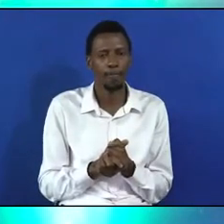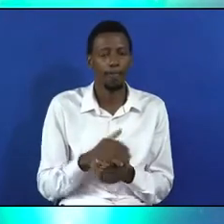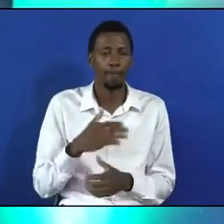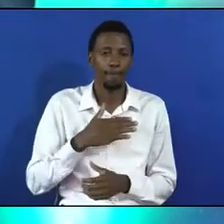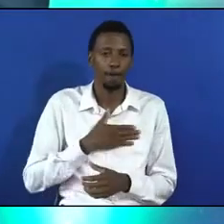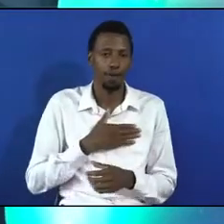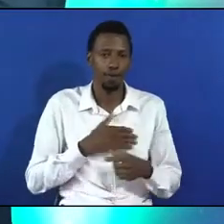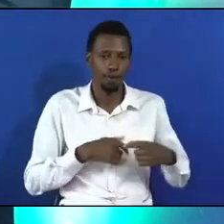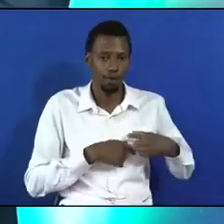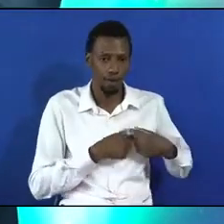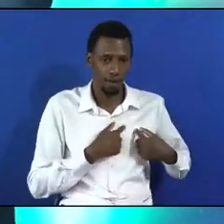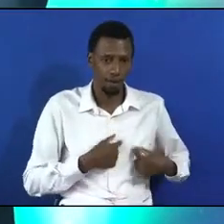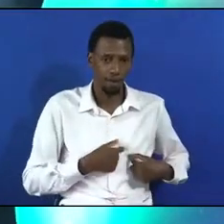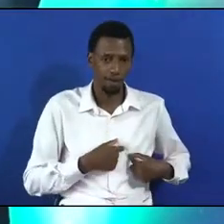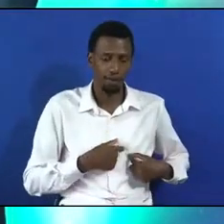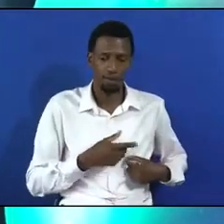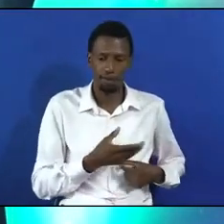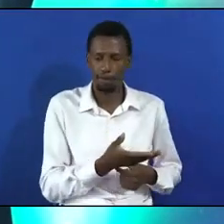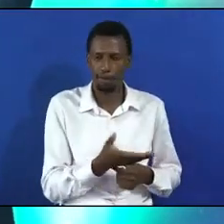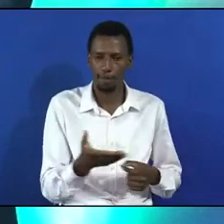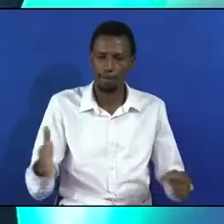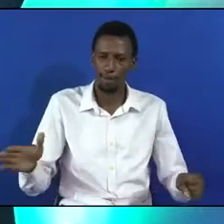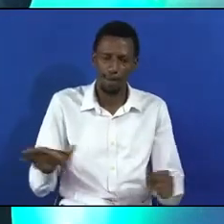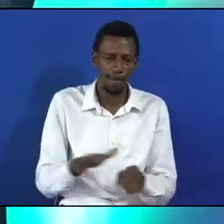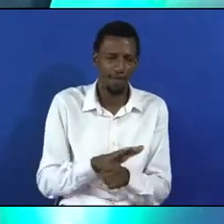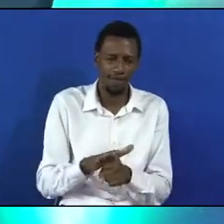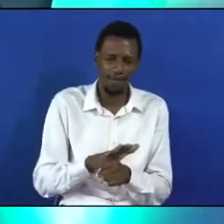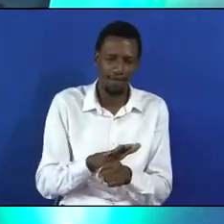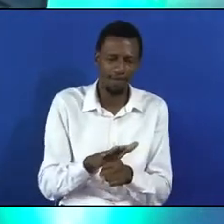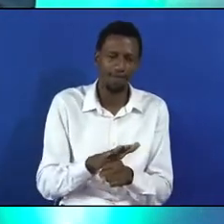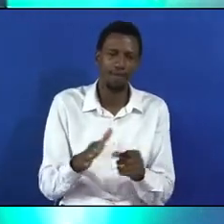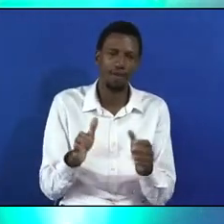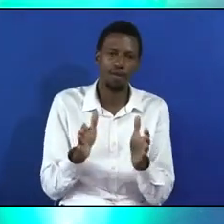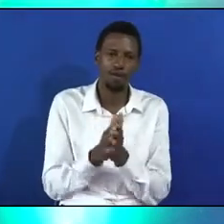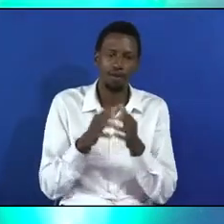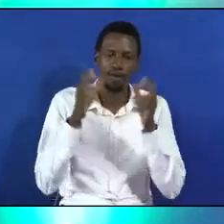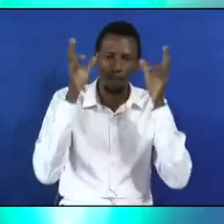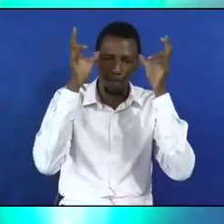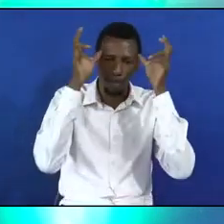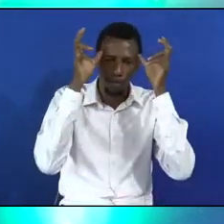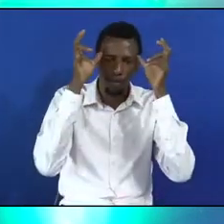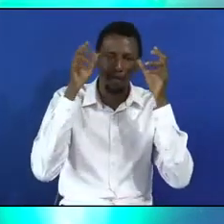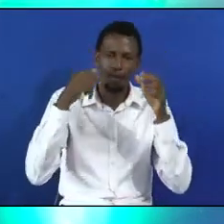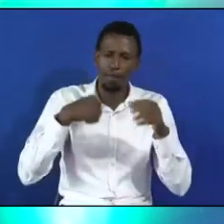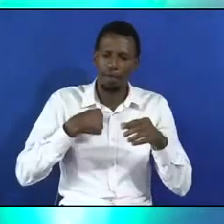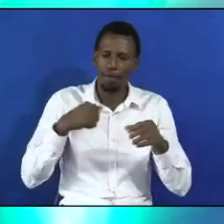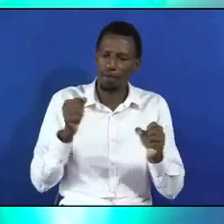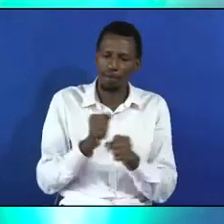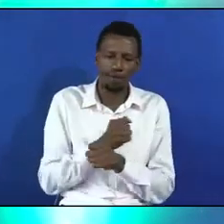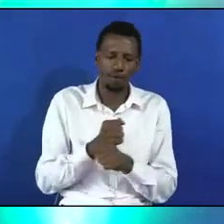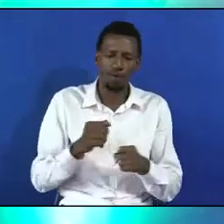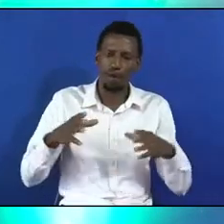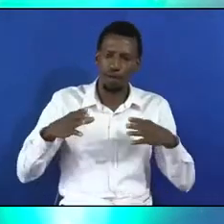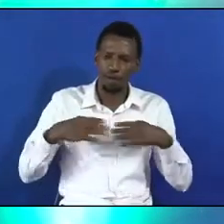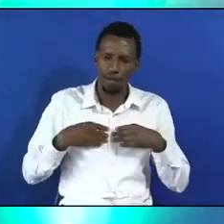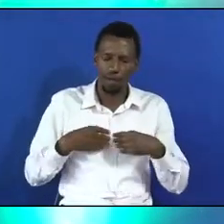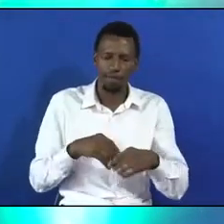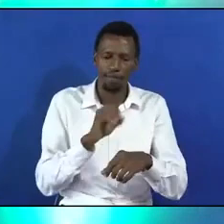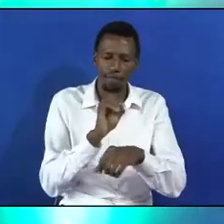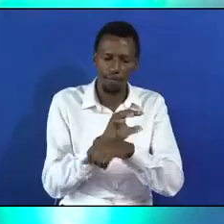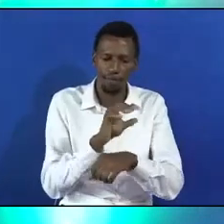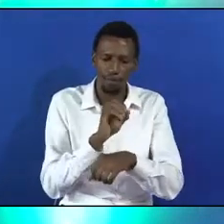Our hearts have been filled with rebellion, such that I cannot accept the counsel that